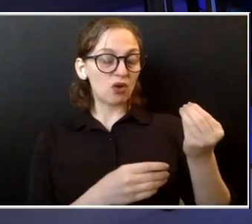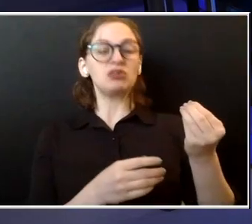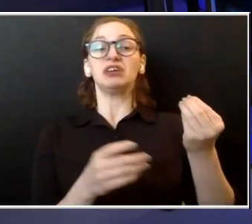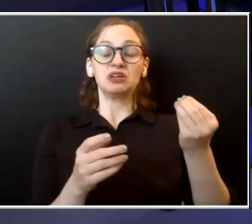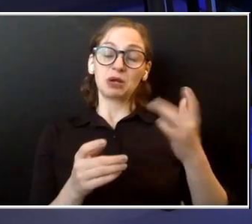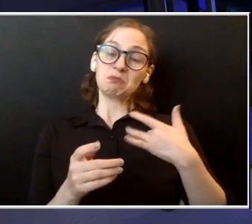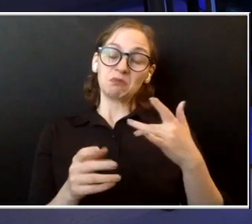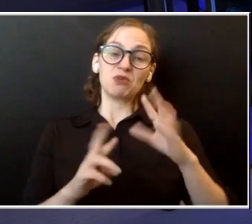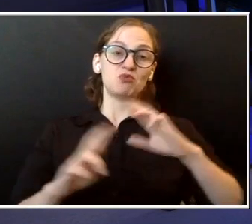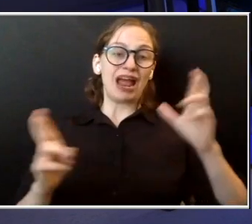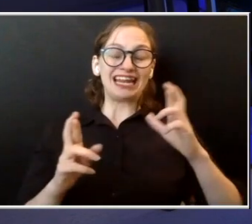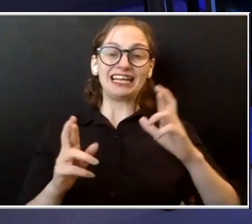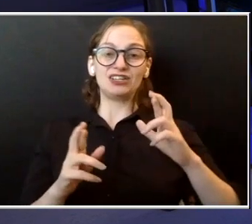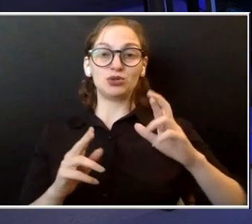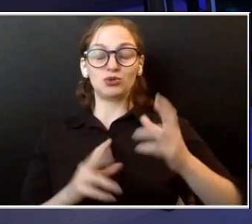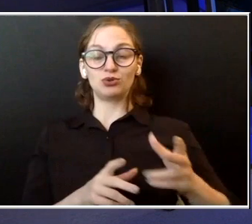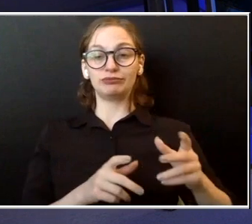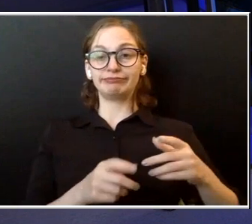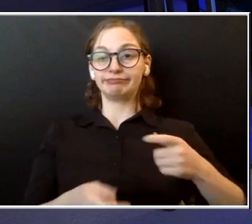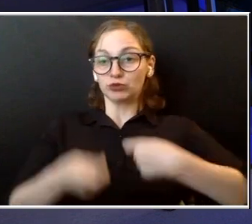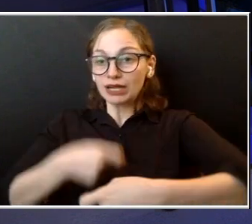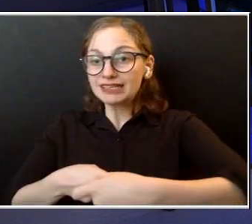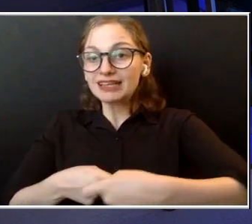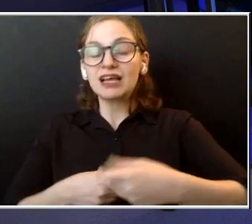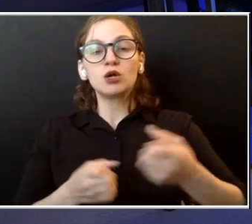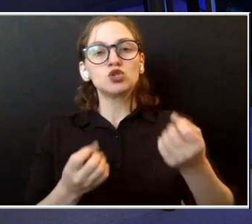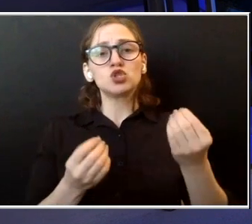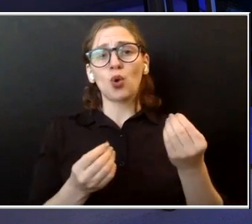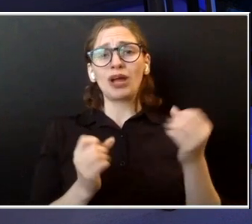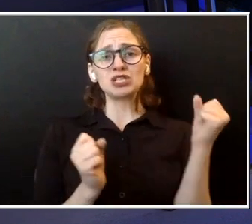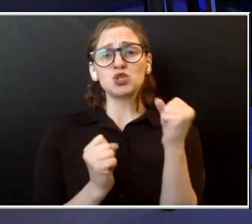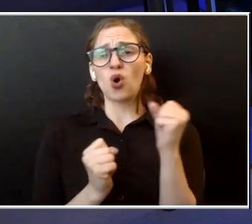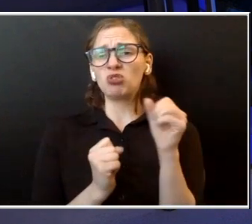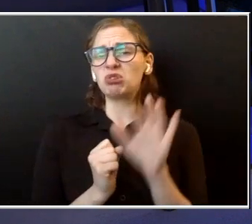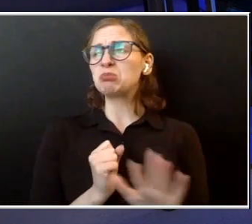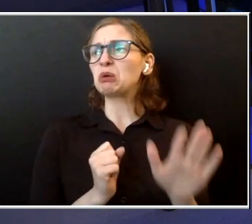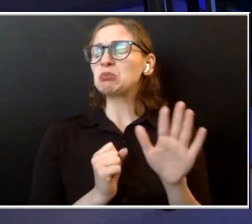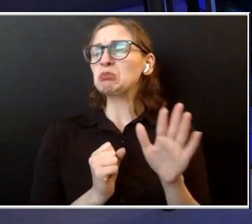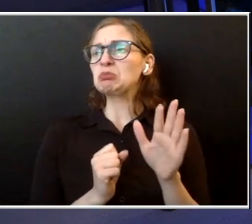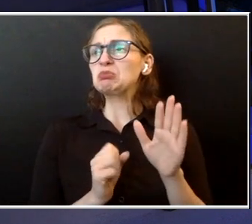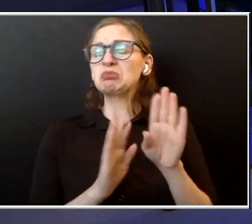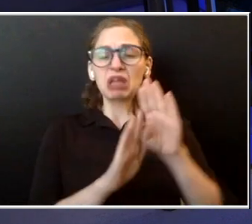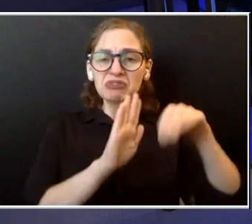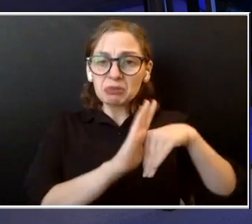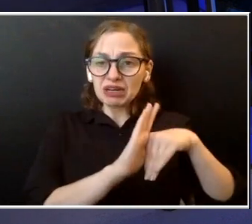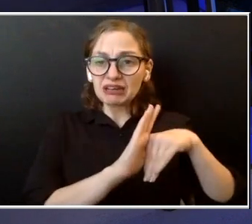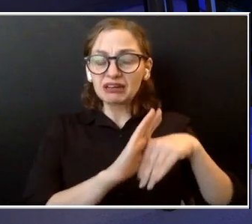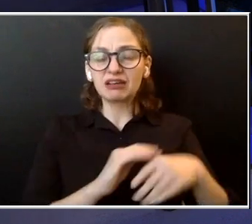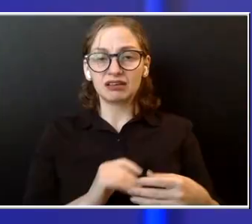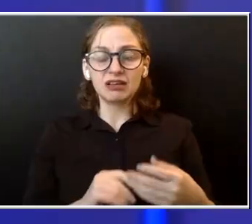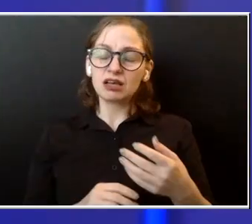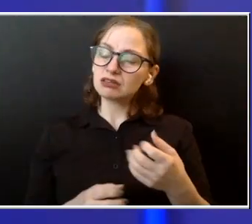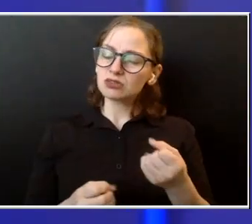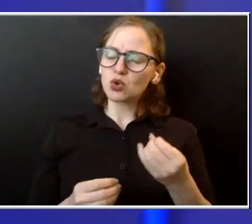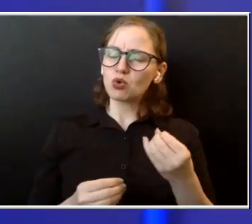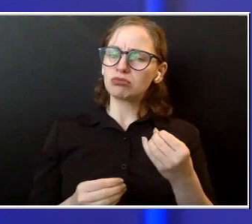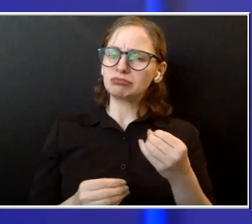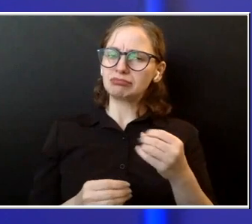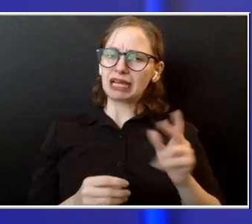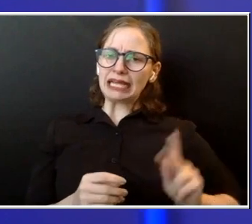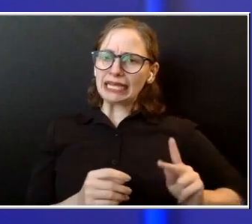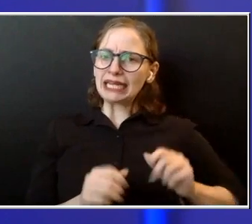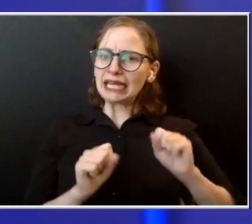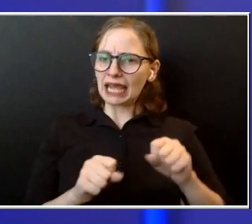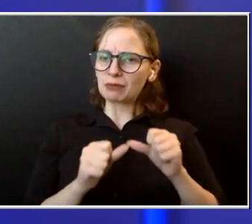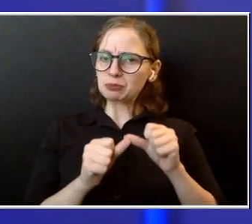pretty amazing. And kidneys can be cold for a while. I think it's because of deceased donors fly all over the country. Yeah, I mean, you can technically keep a kidney cold